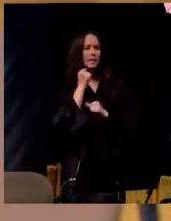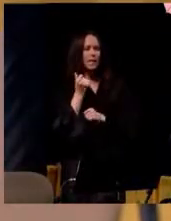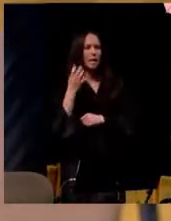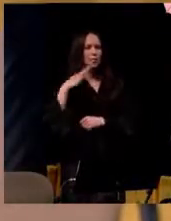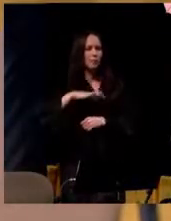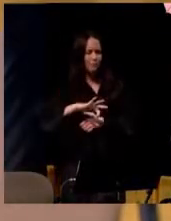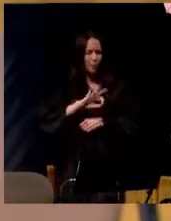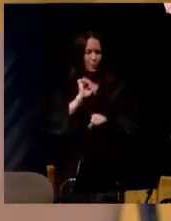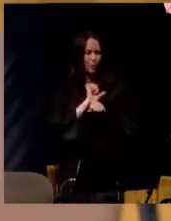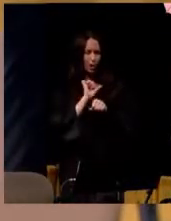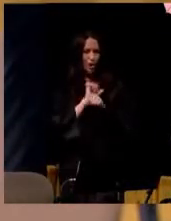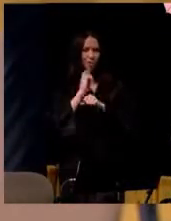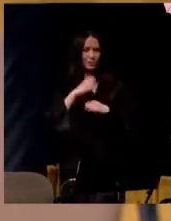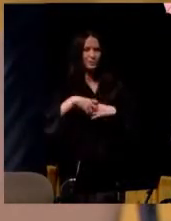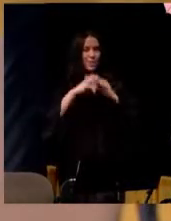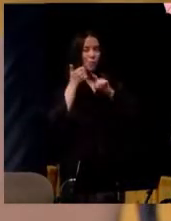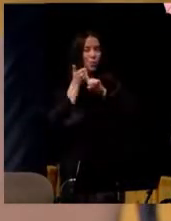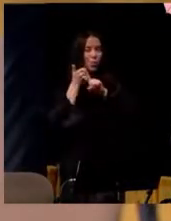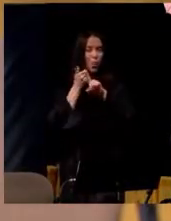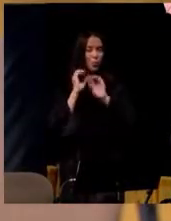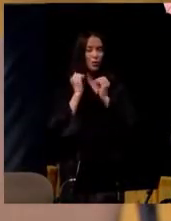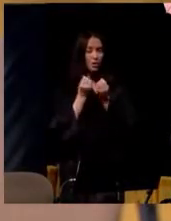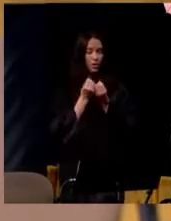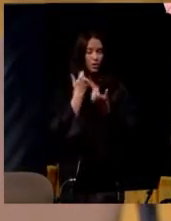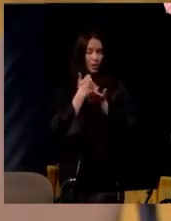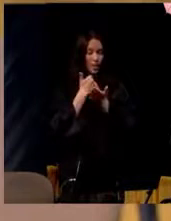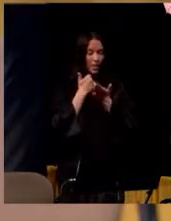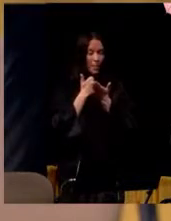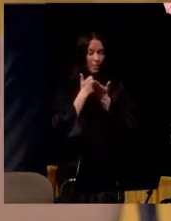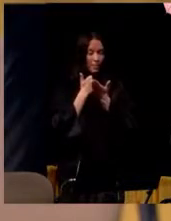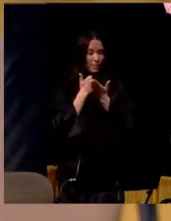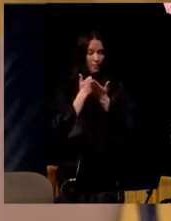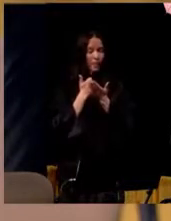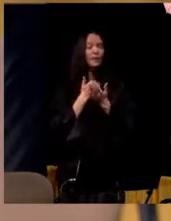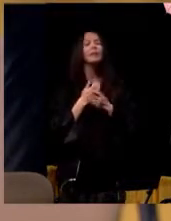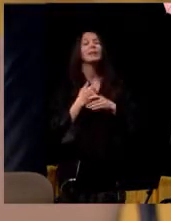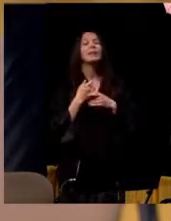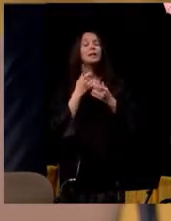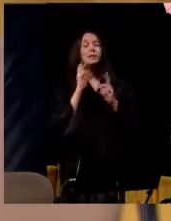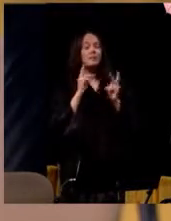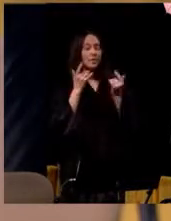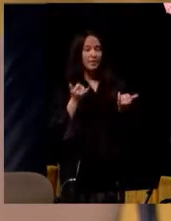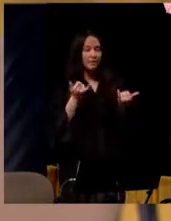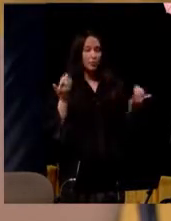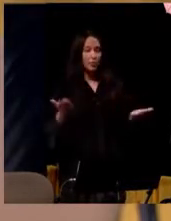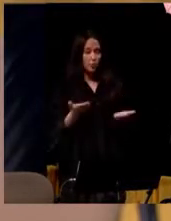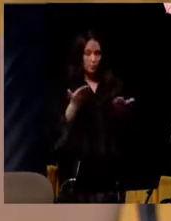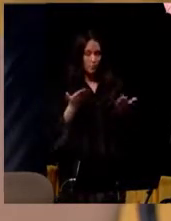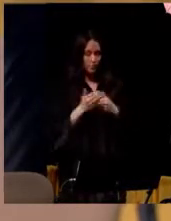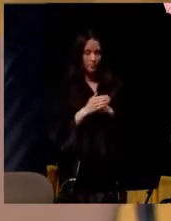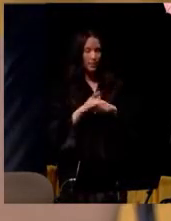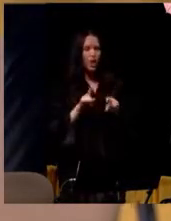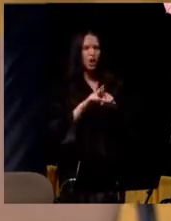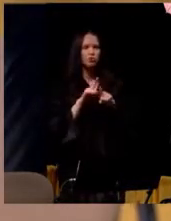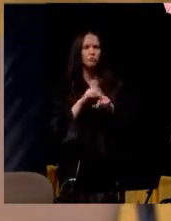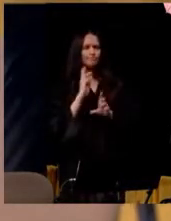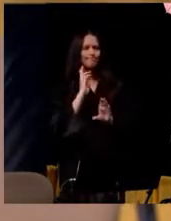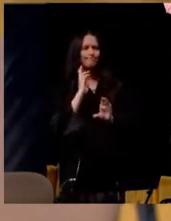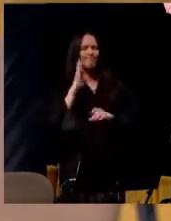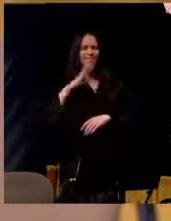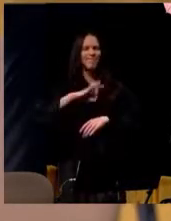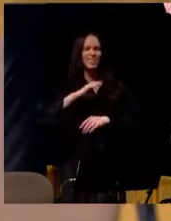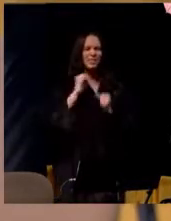co-founding her own, very own organization to help memory loss residents. And also, she's been actively volunteering in our community with